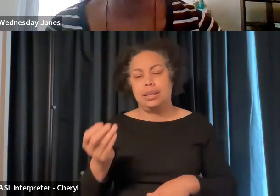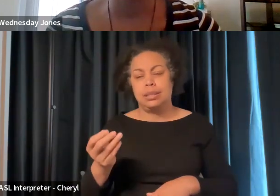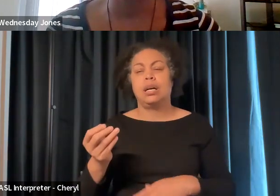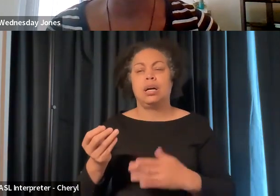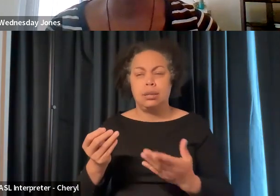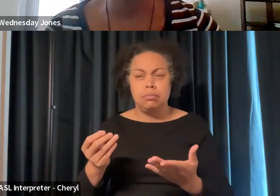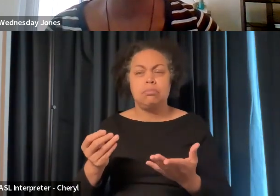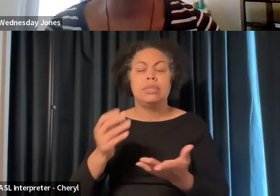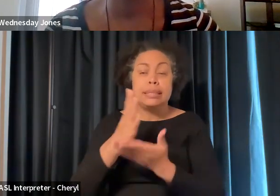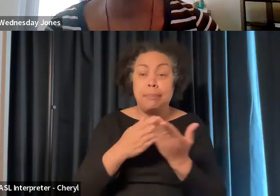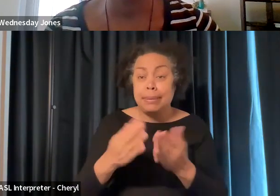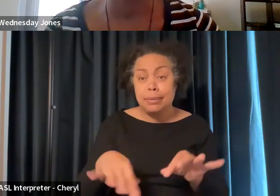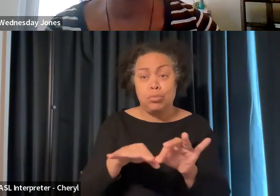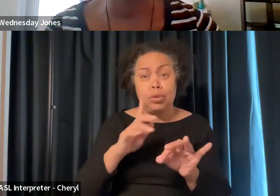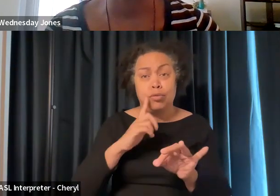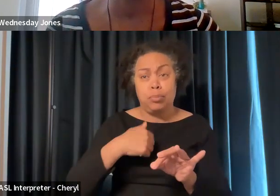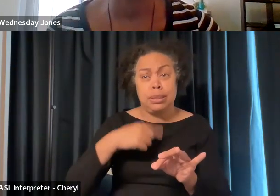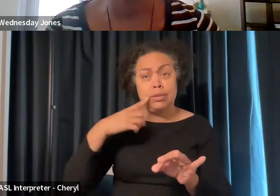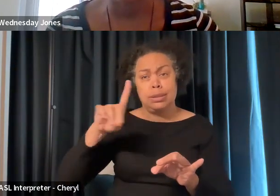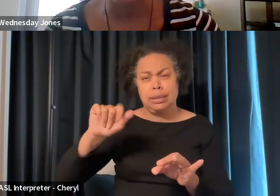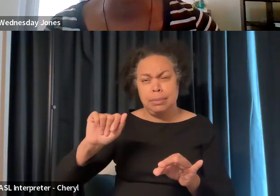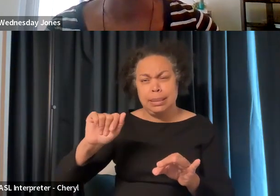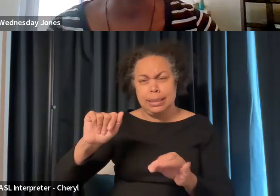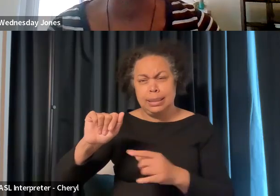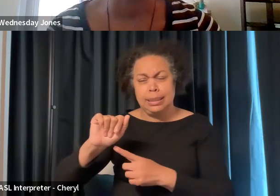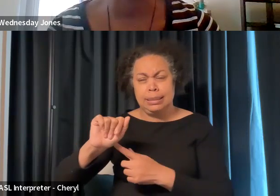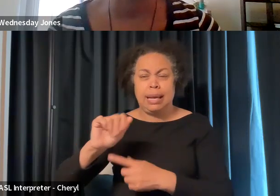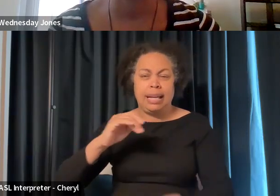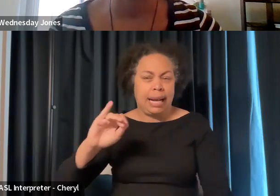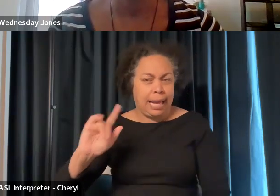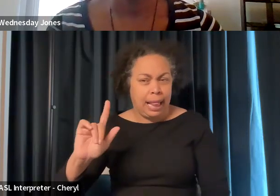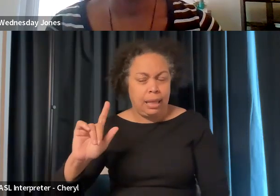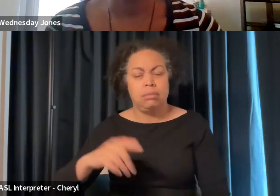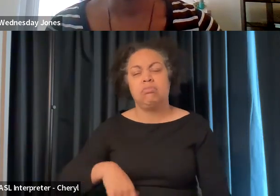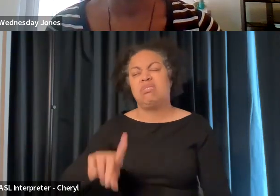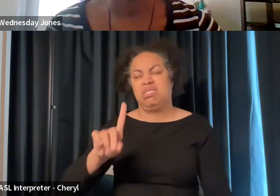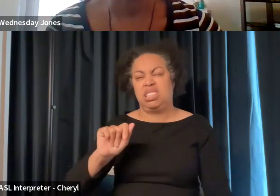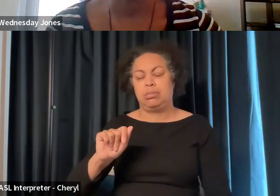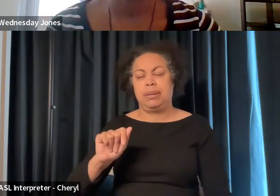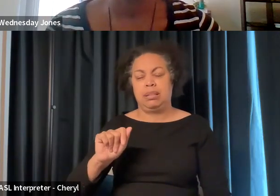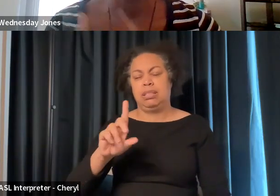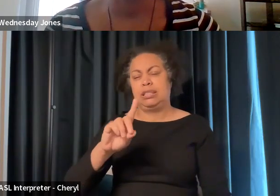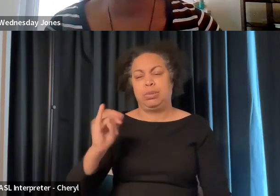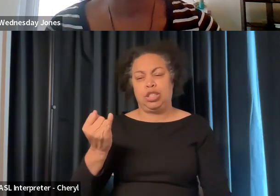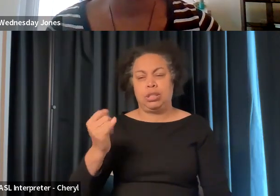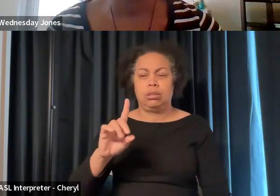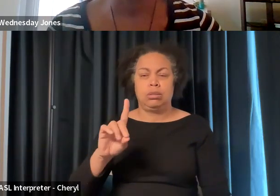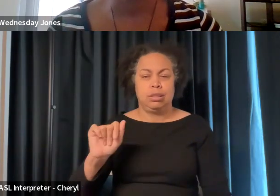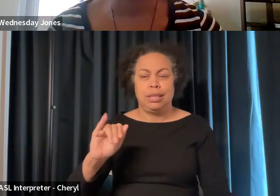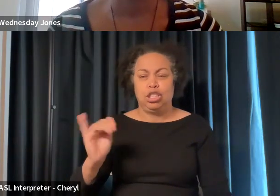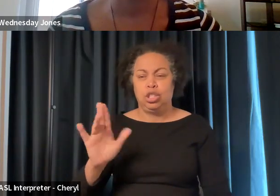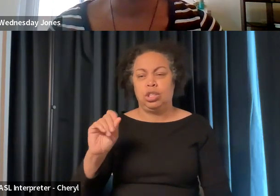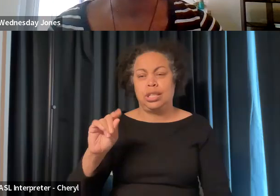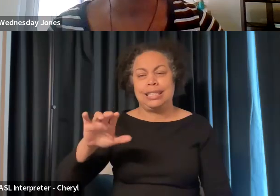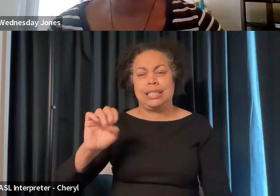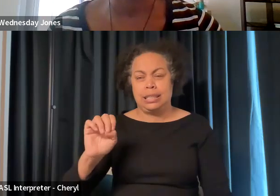So some things that are important to me in disability in IL is disability justice. I like to use that framework to